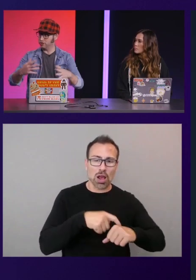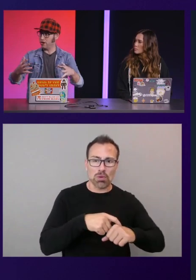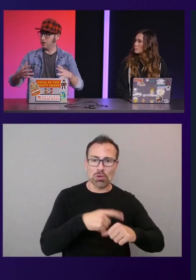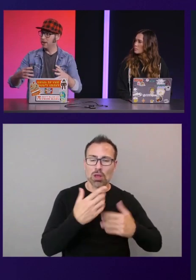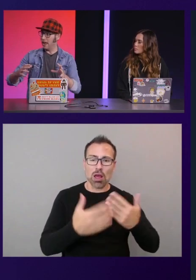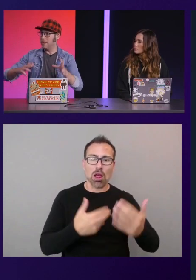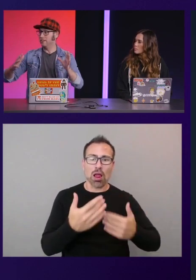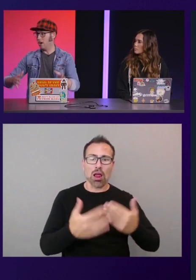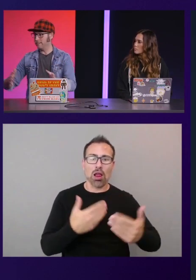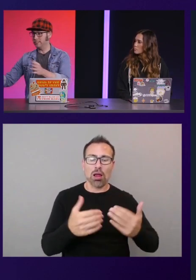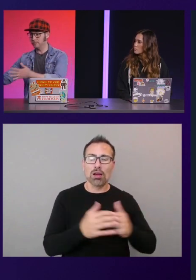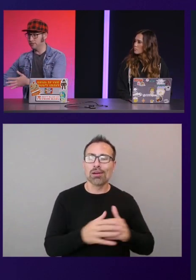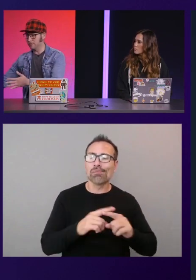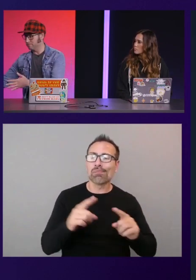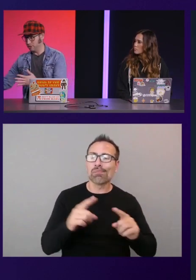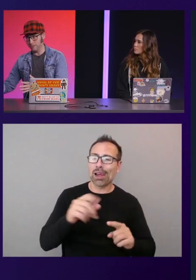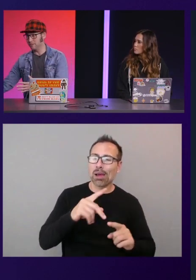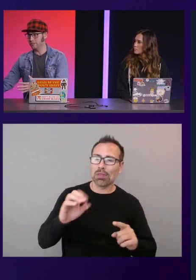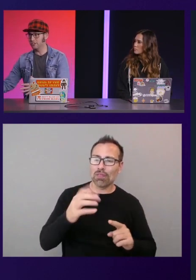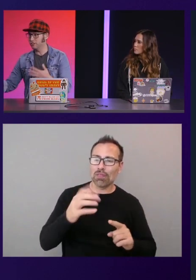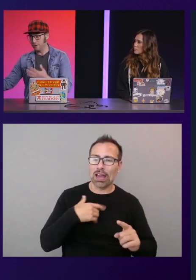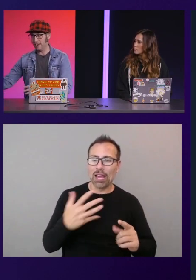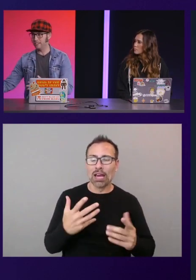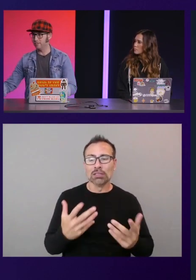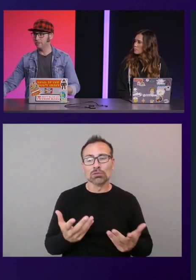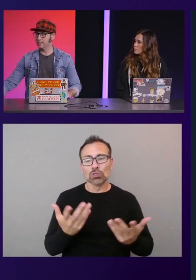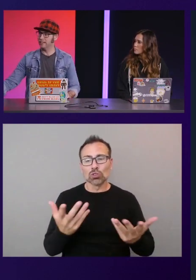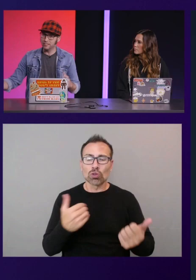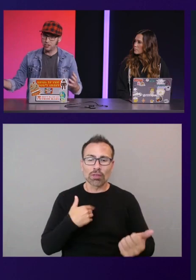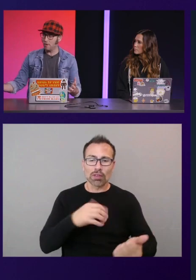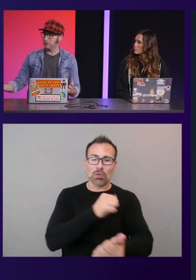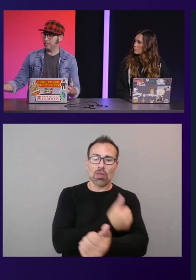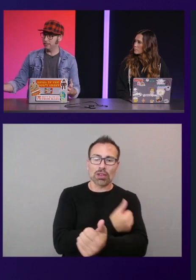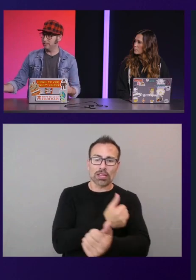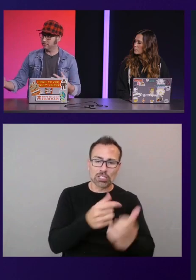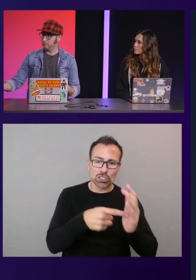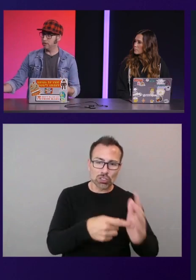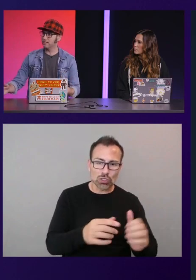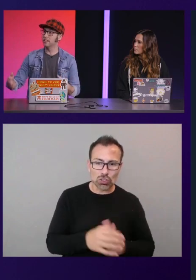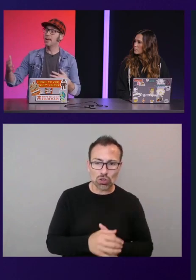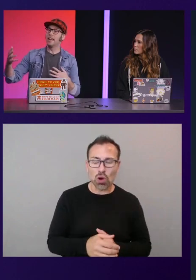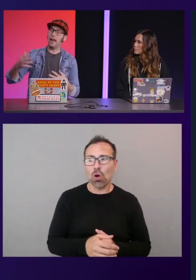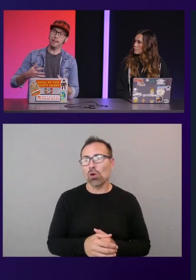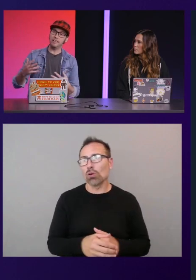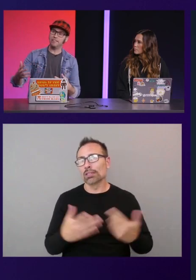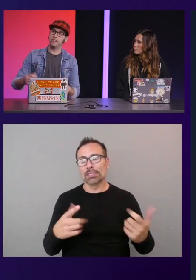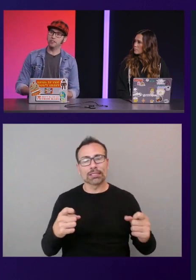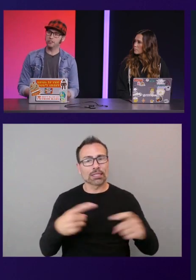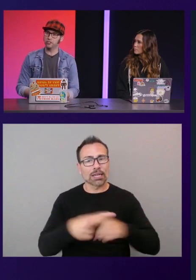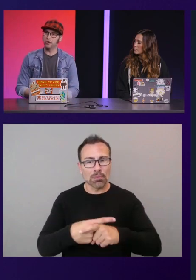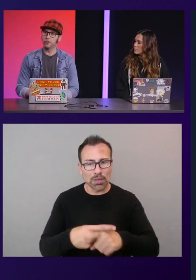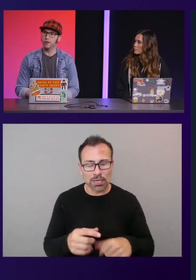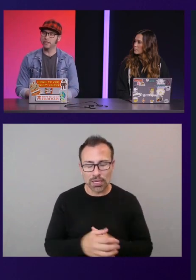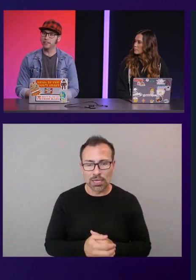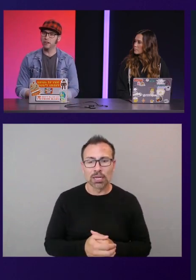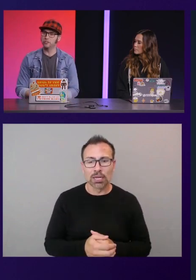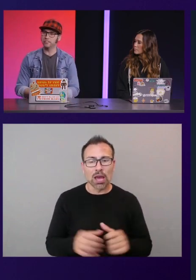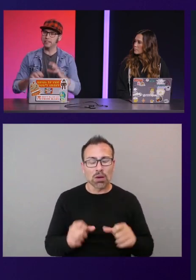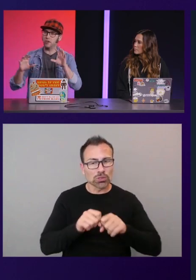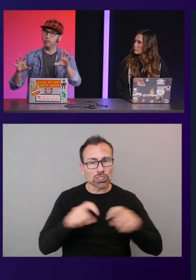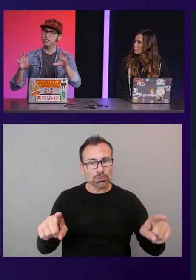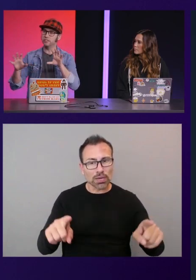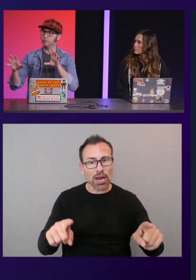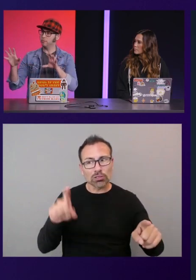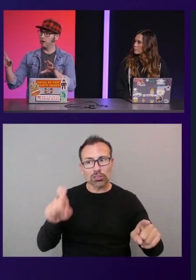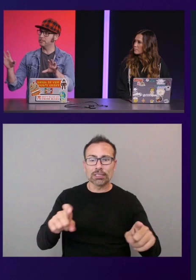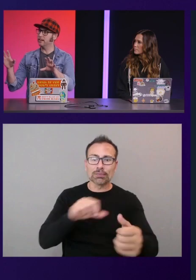to show. And then obviously when you're shipping to production, you have to have authentication. And it's complicated, it's complex. Yeah. And even going in and understanding